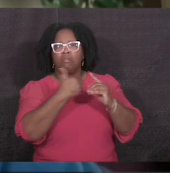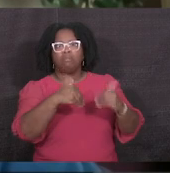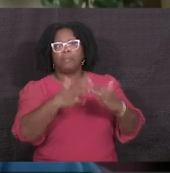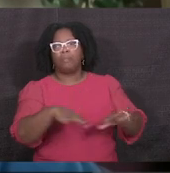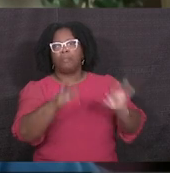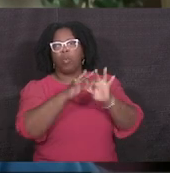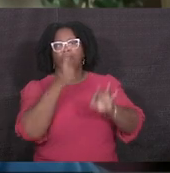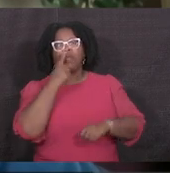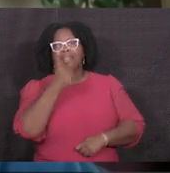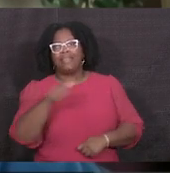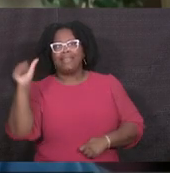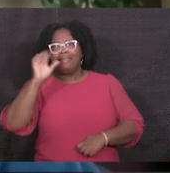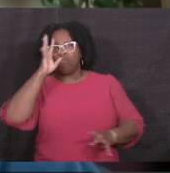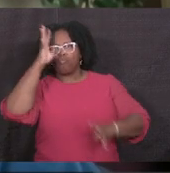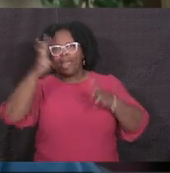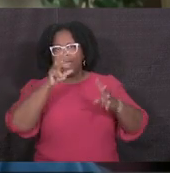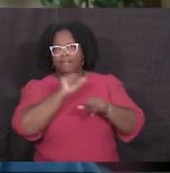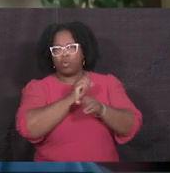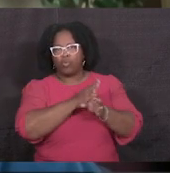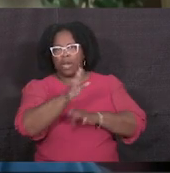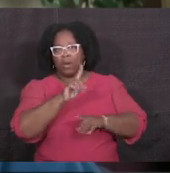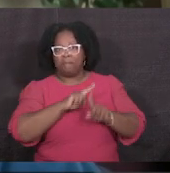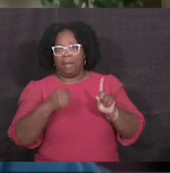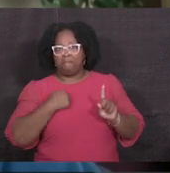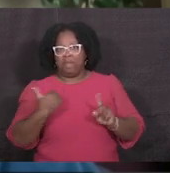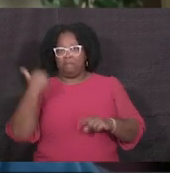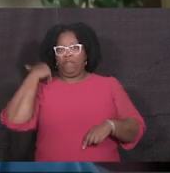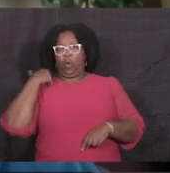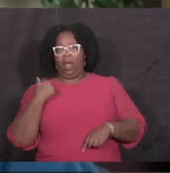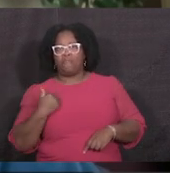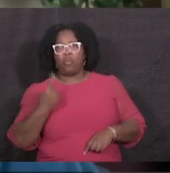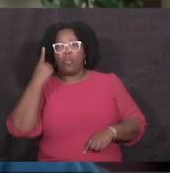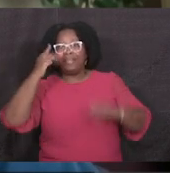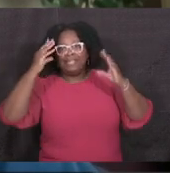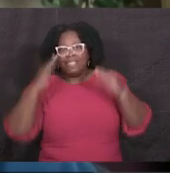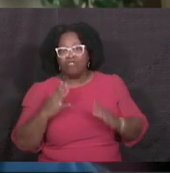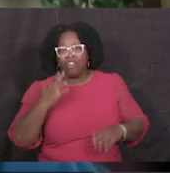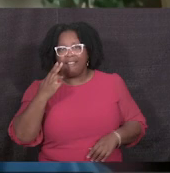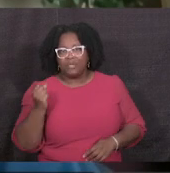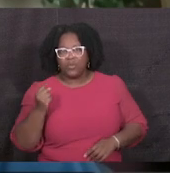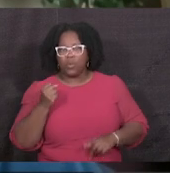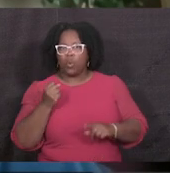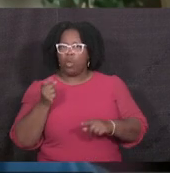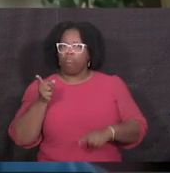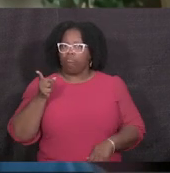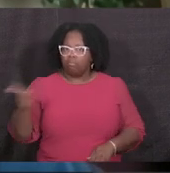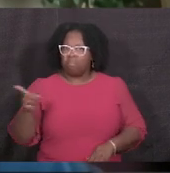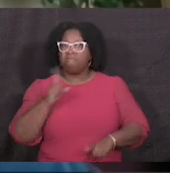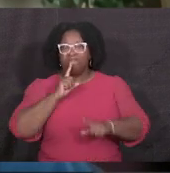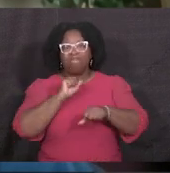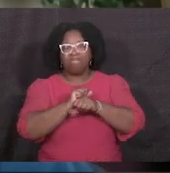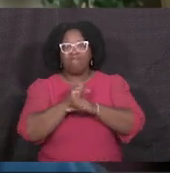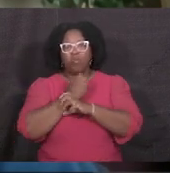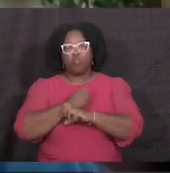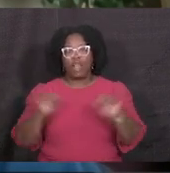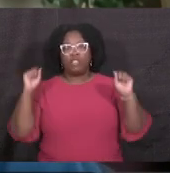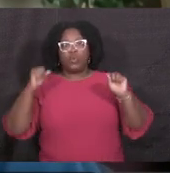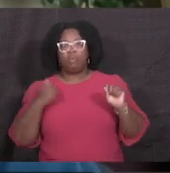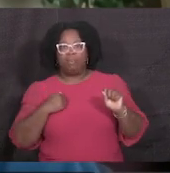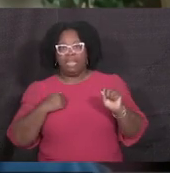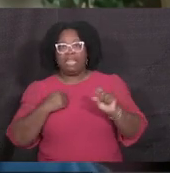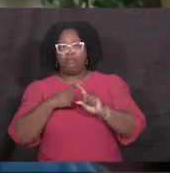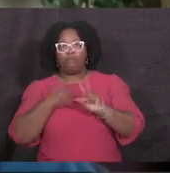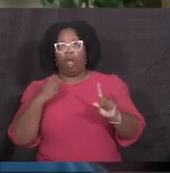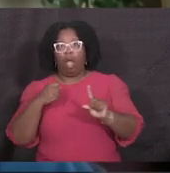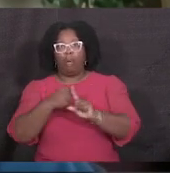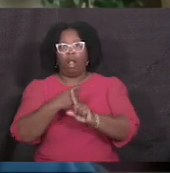creative career. But I had a teacher in high school who basically rescued me from the track that most people in my